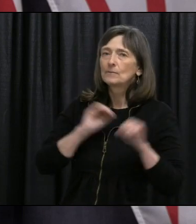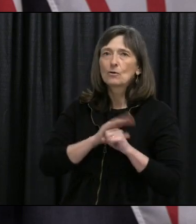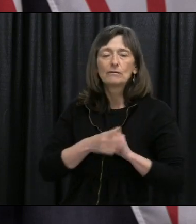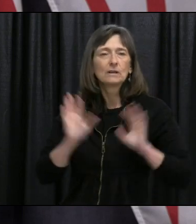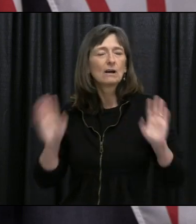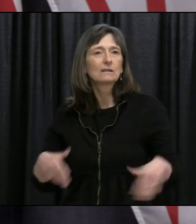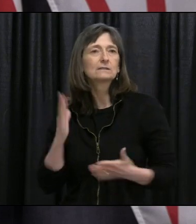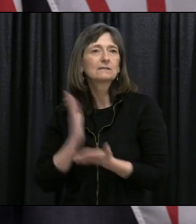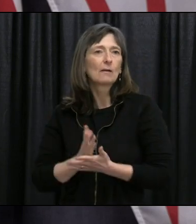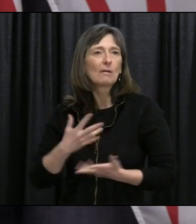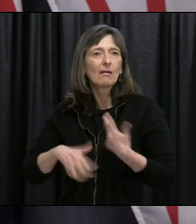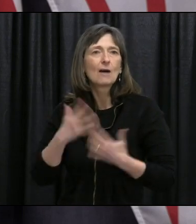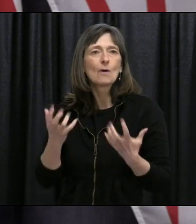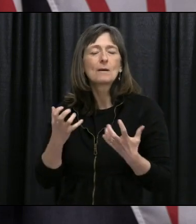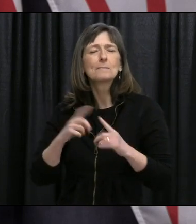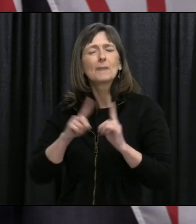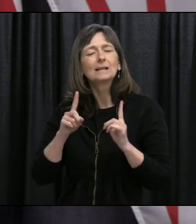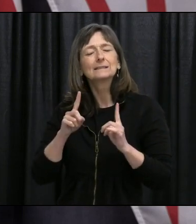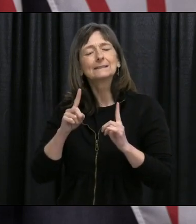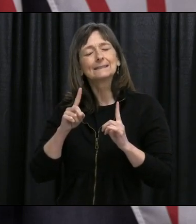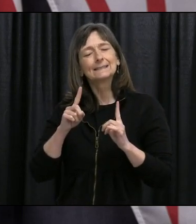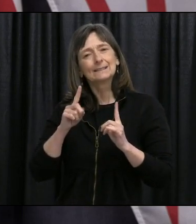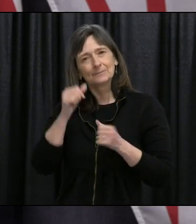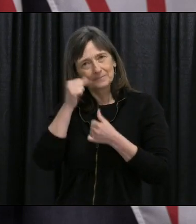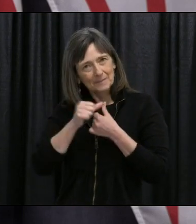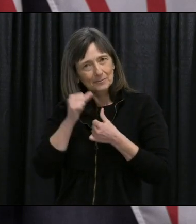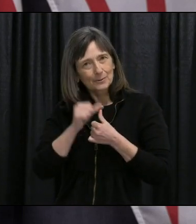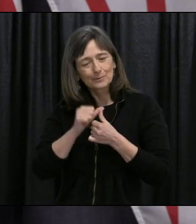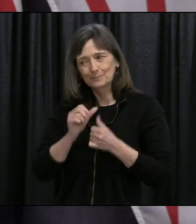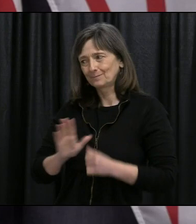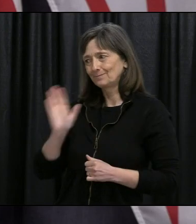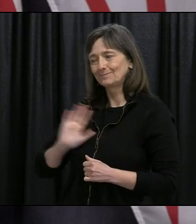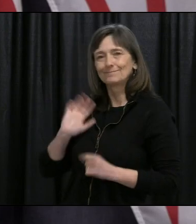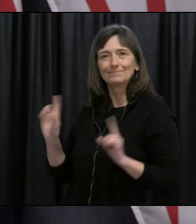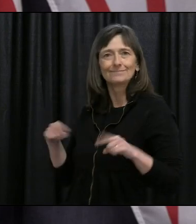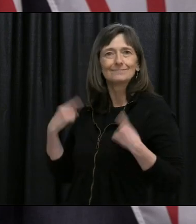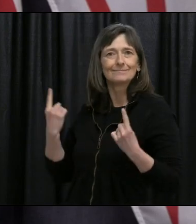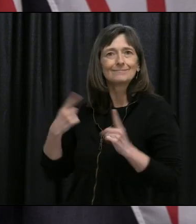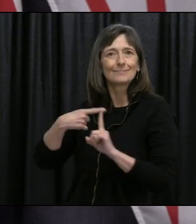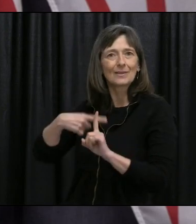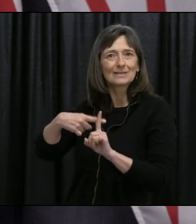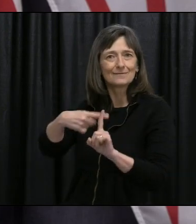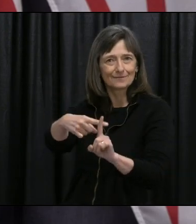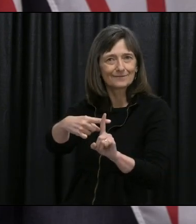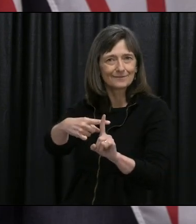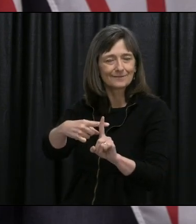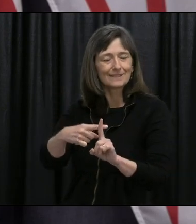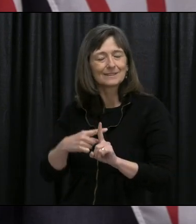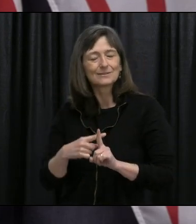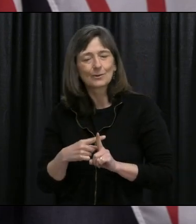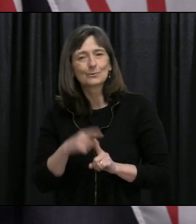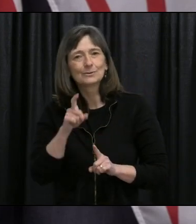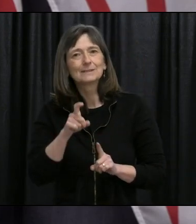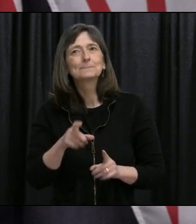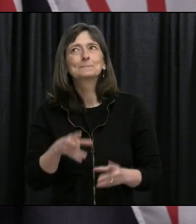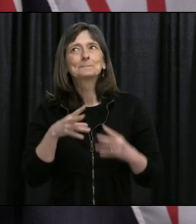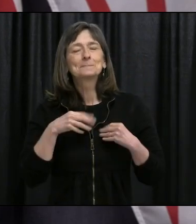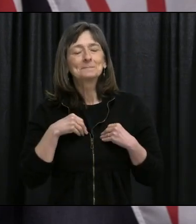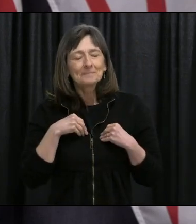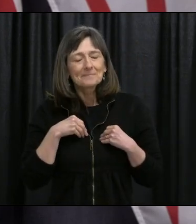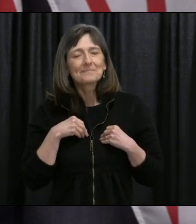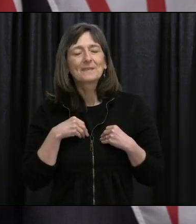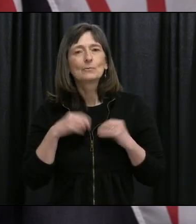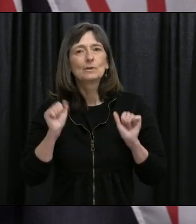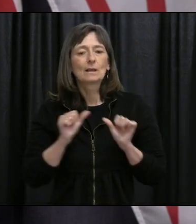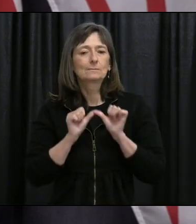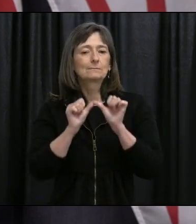in the successes we have shared to date and move forward again with fresh resolve. We owe it to ourselves and to each